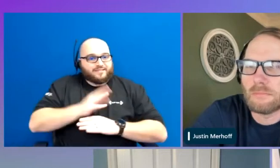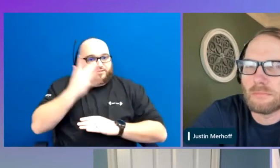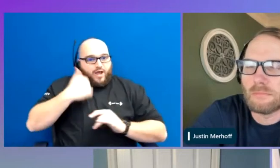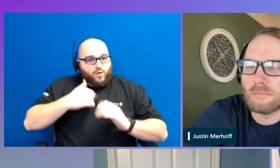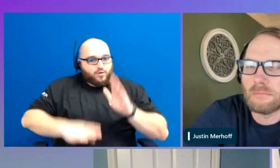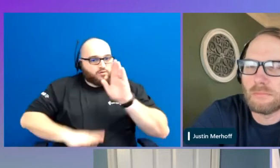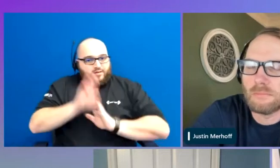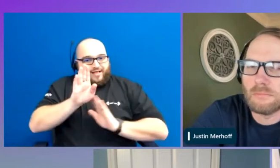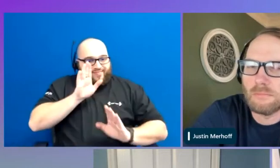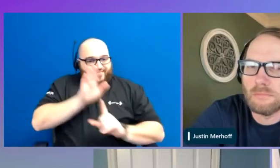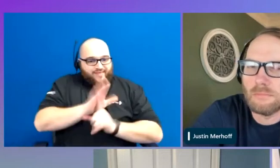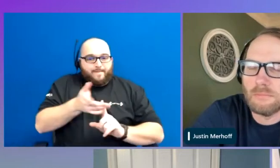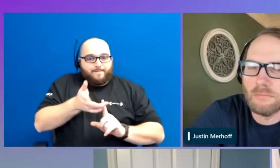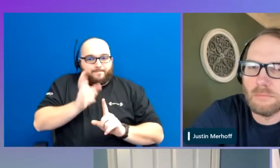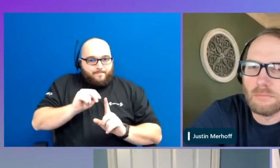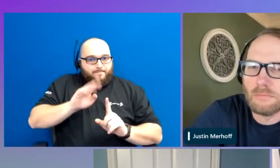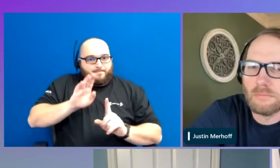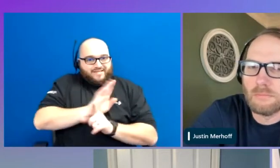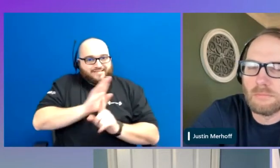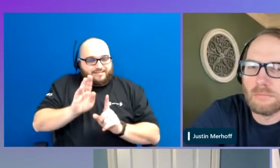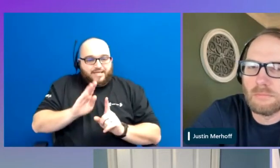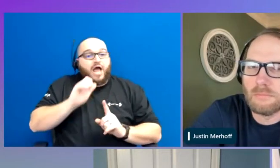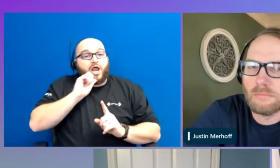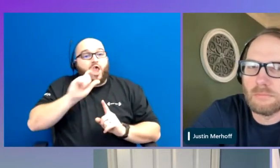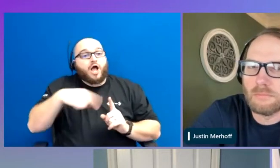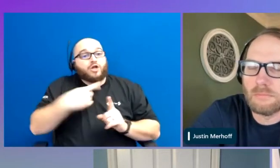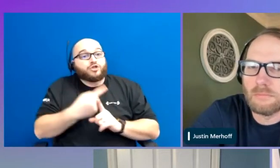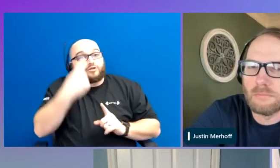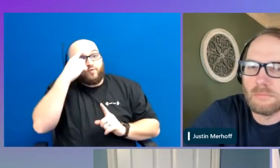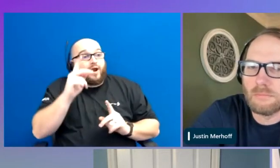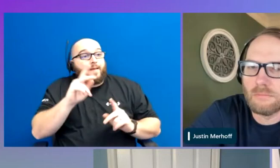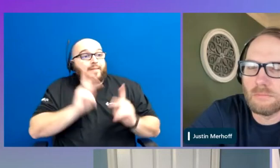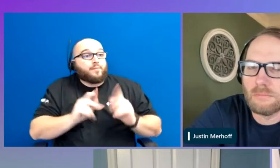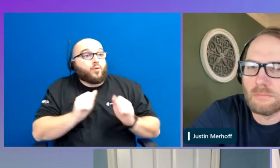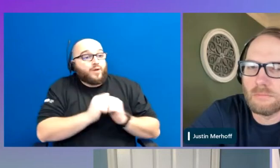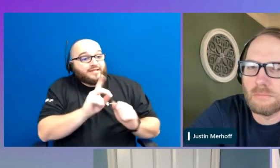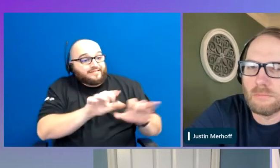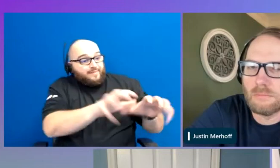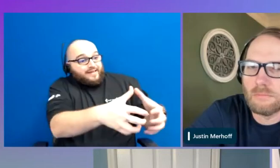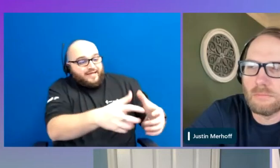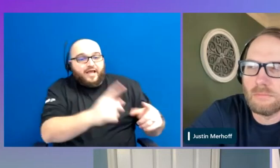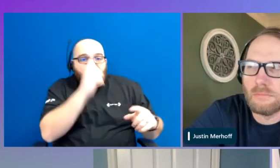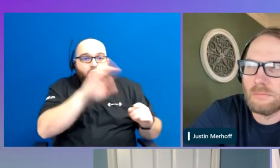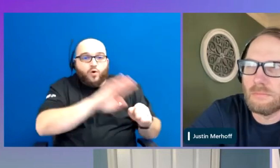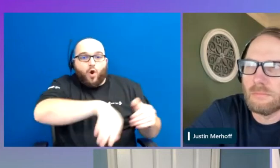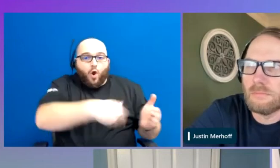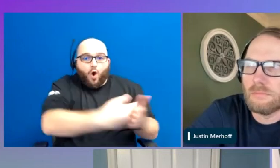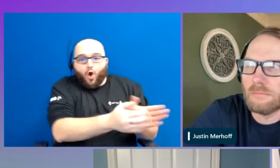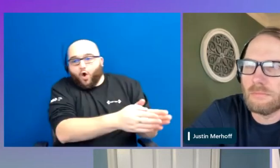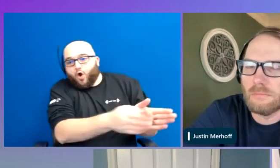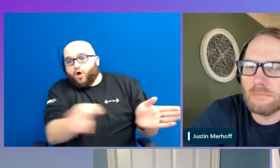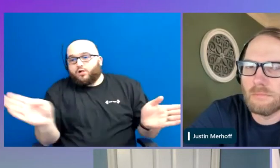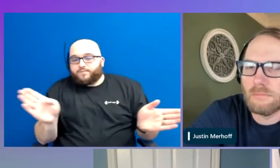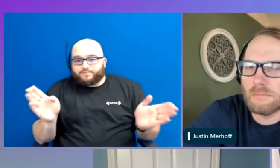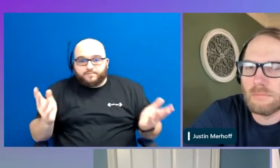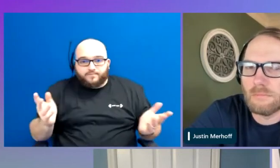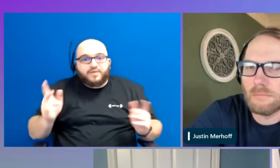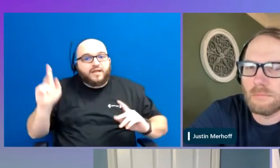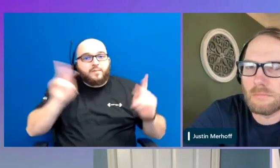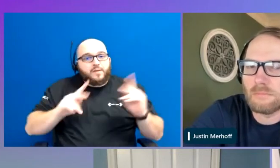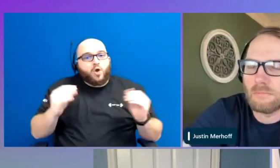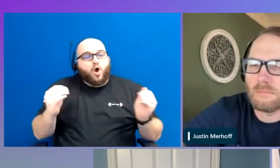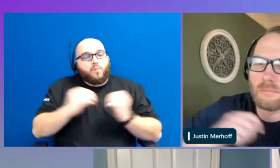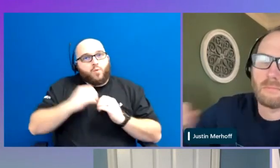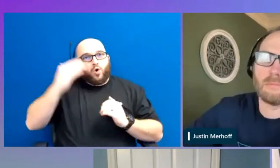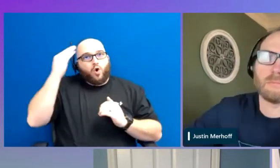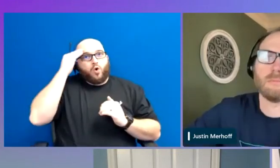not just for people with disabilities as well, but for everyone. If you think about it, like people are a lot more conscious about these